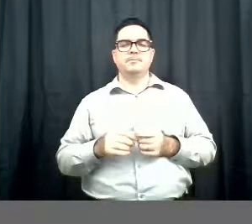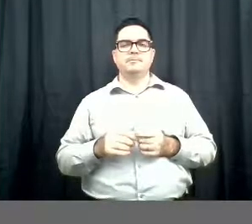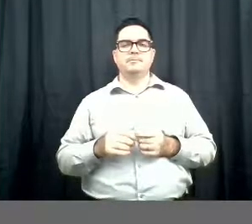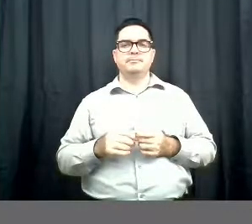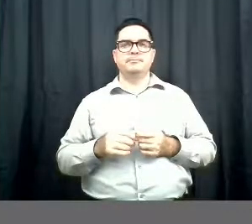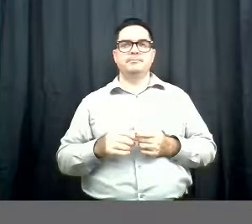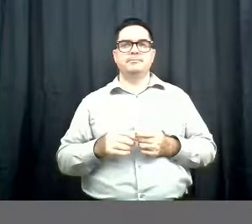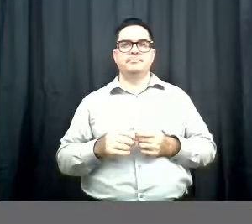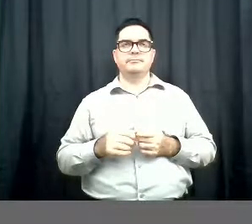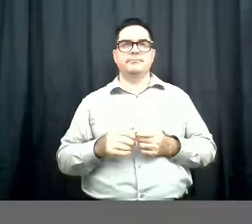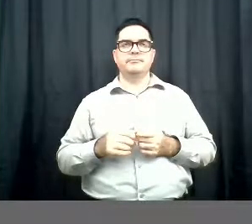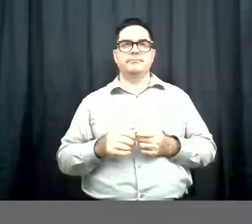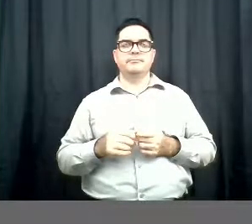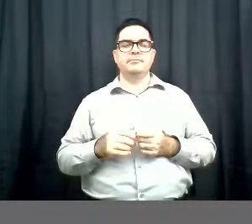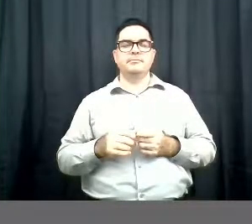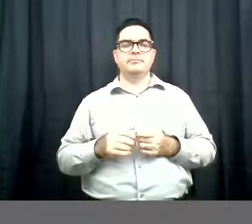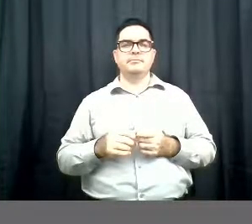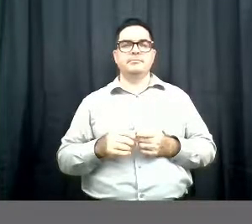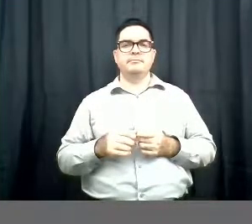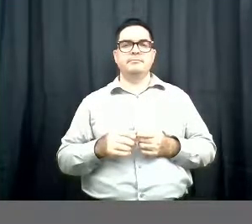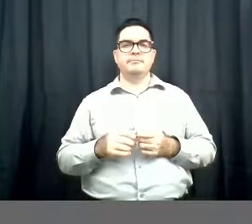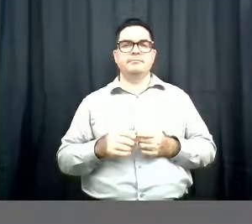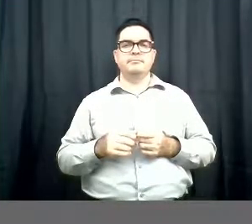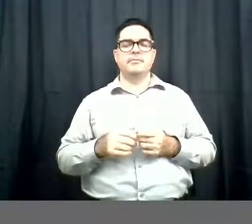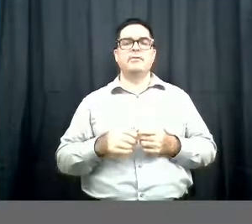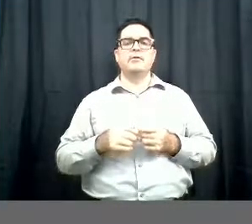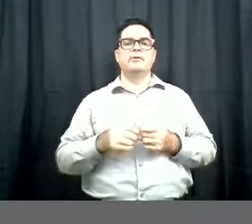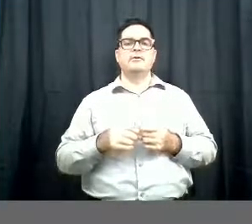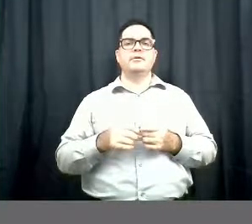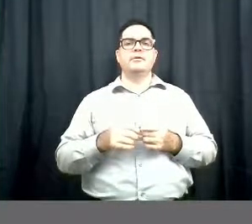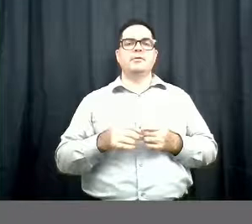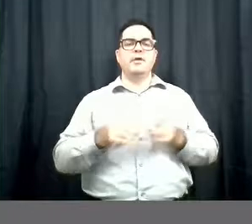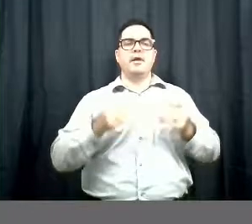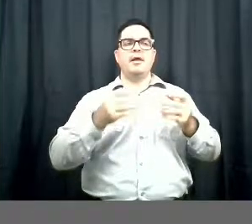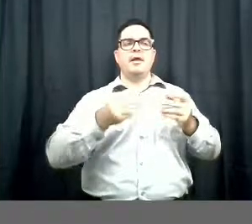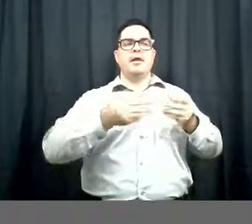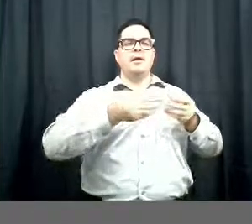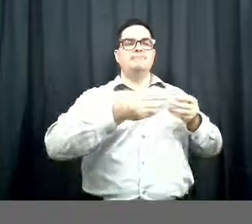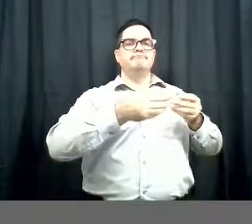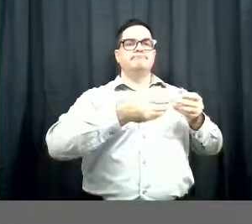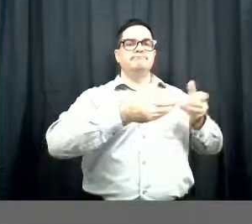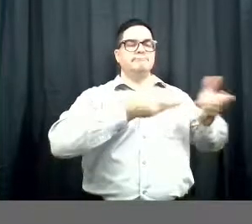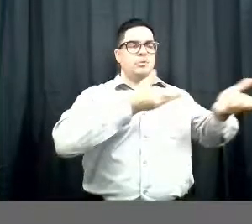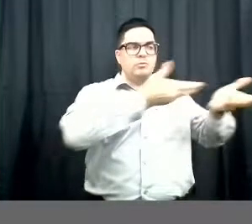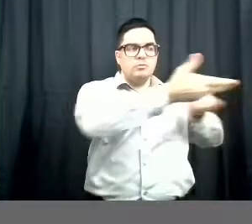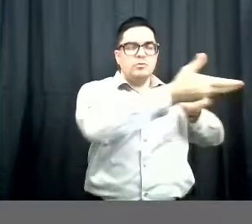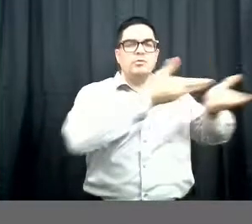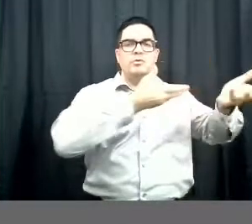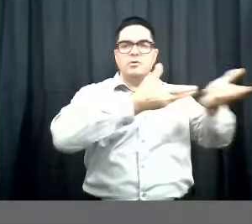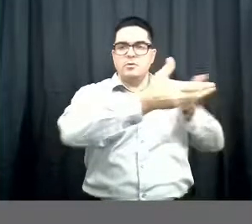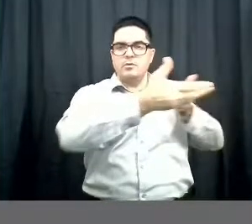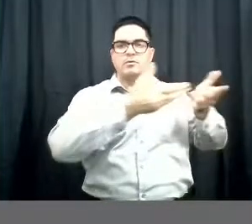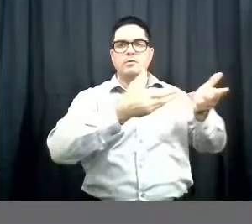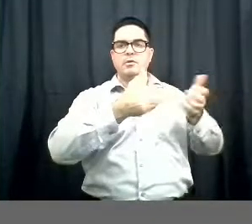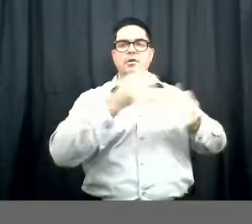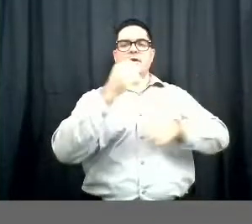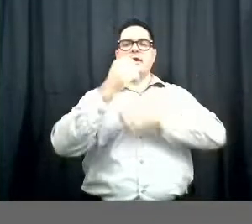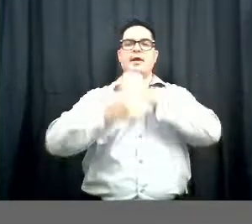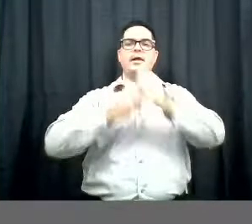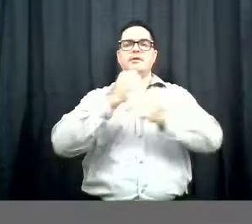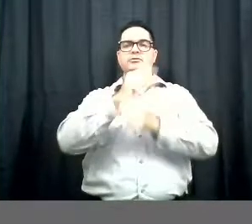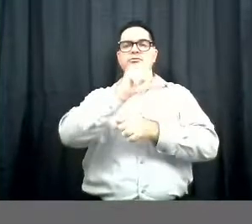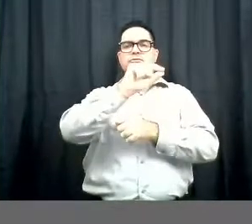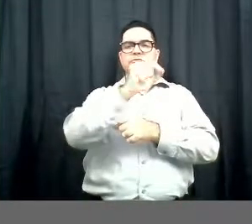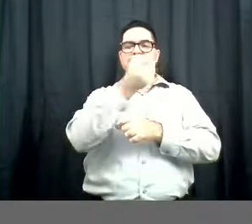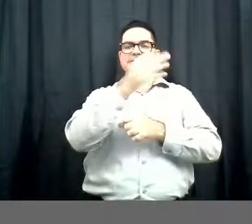been, as you recall, Justin, a mediation that took place during the course of 2019 that did lead to a